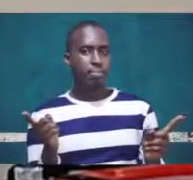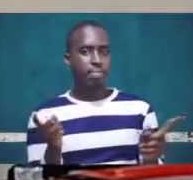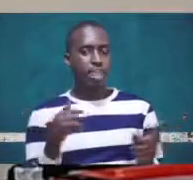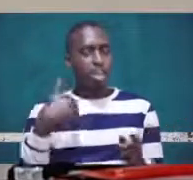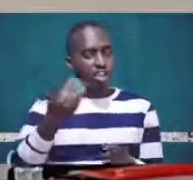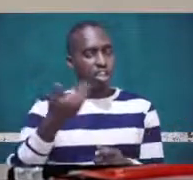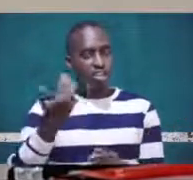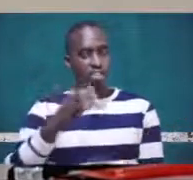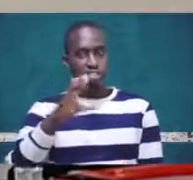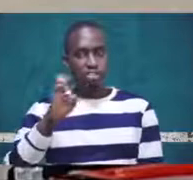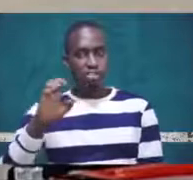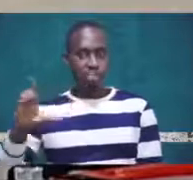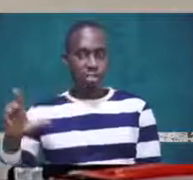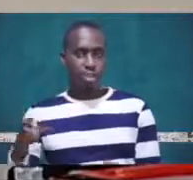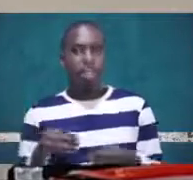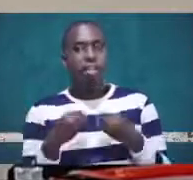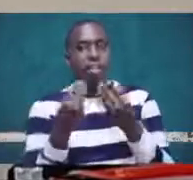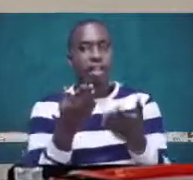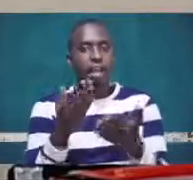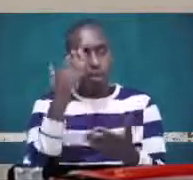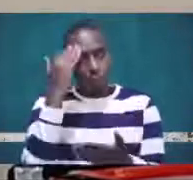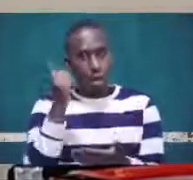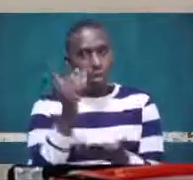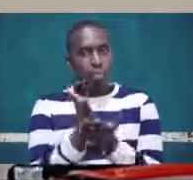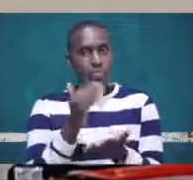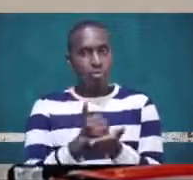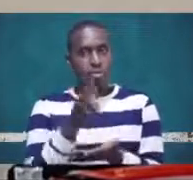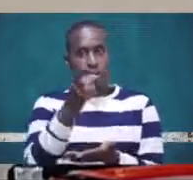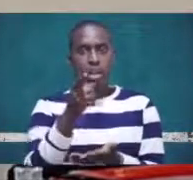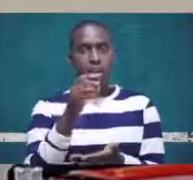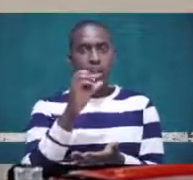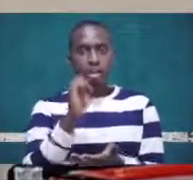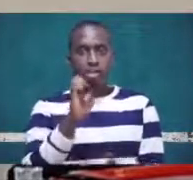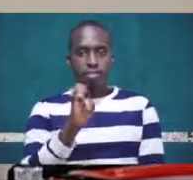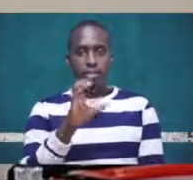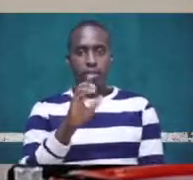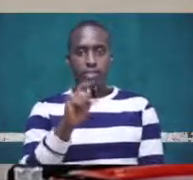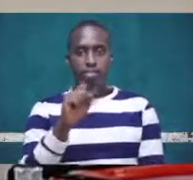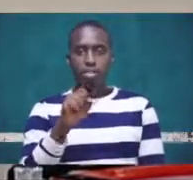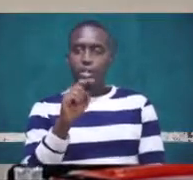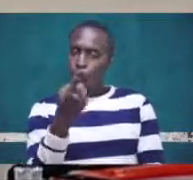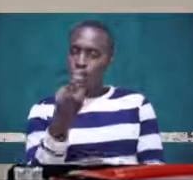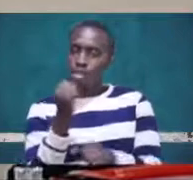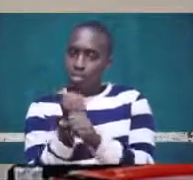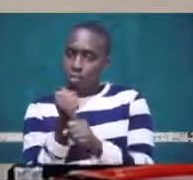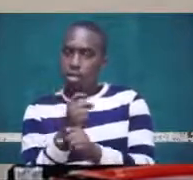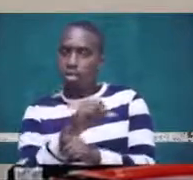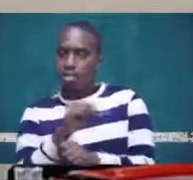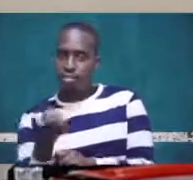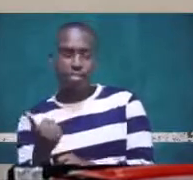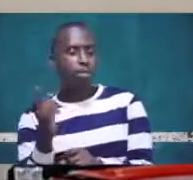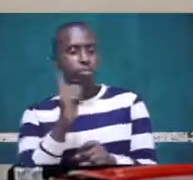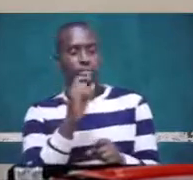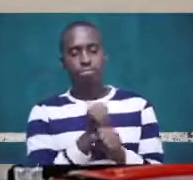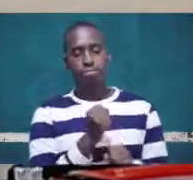each cell will display a feature because that section of the gene is the only one active, while the others are